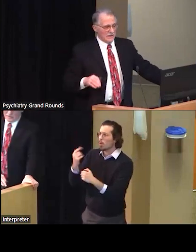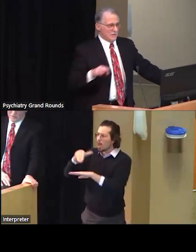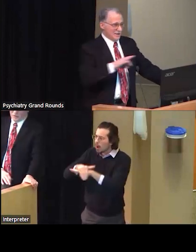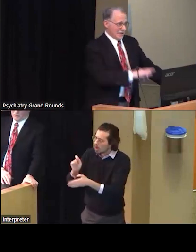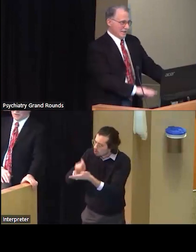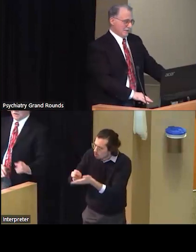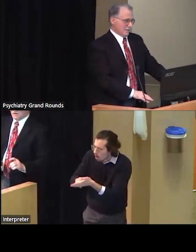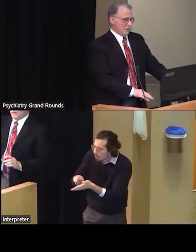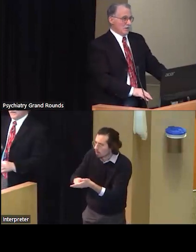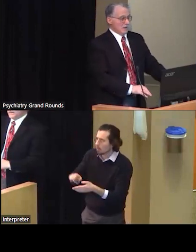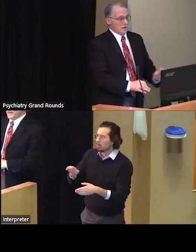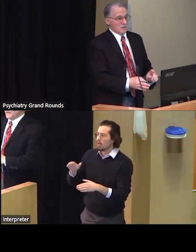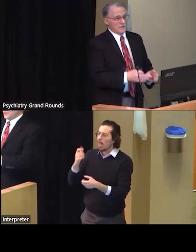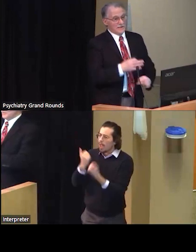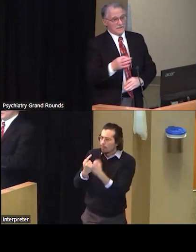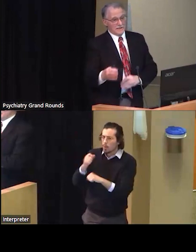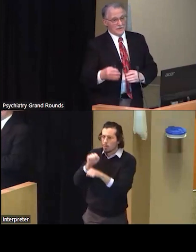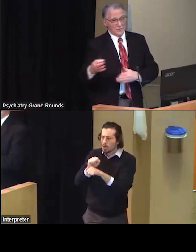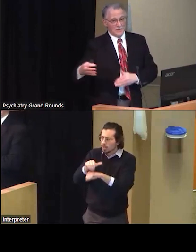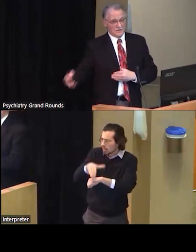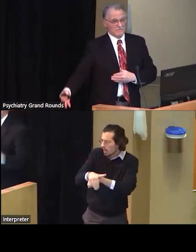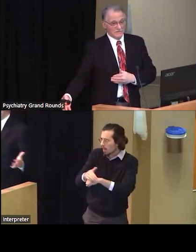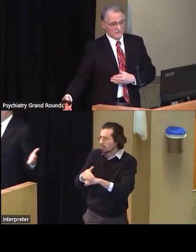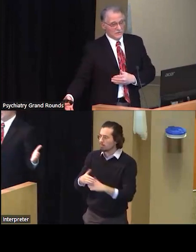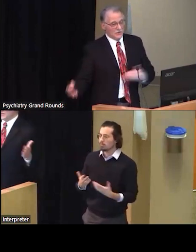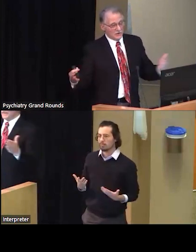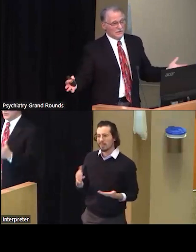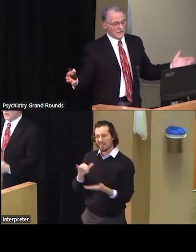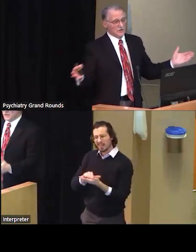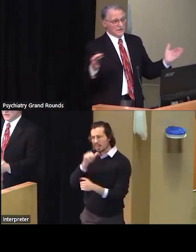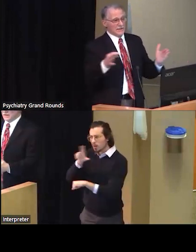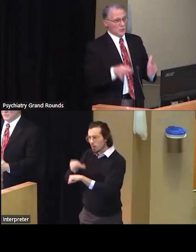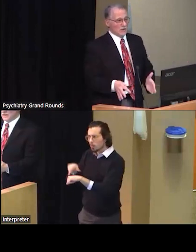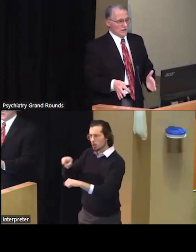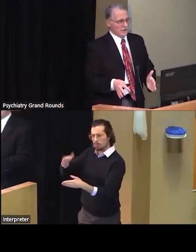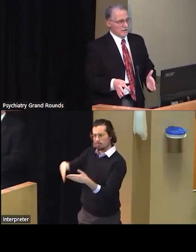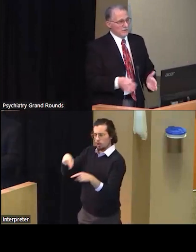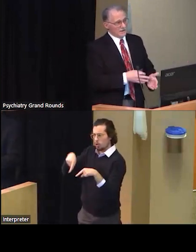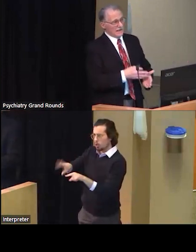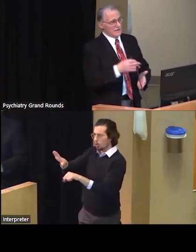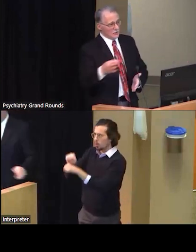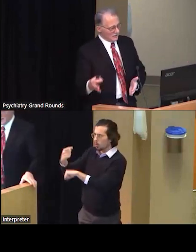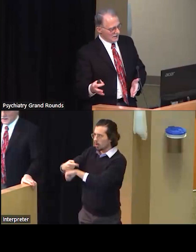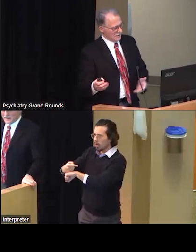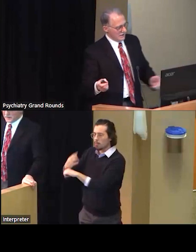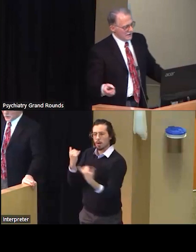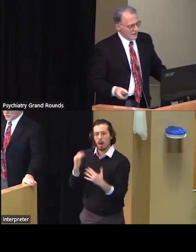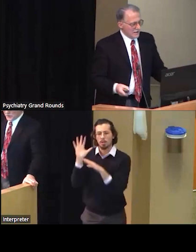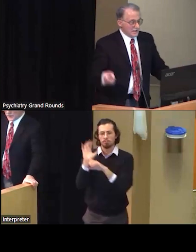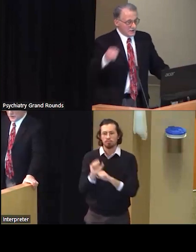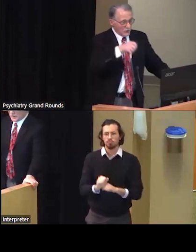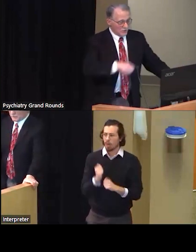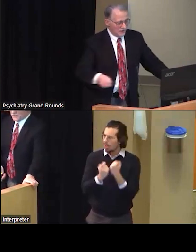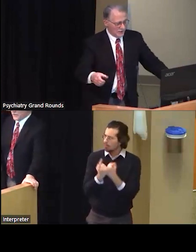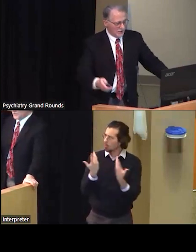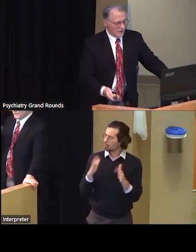night. Everybody's taking stuff home. But that's not normal. We should be finishing it at work, but it's got normalized.